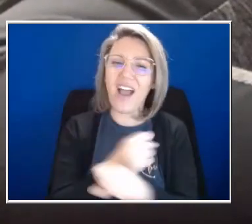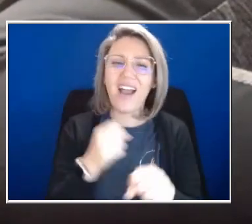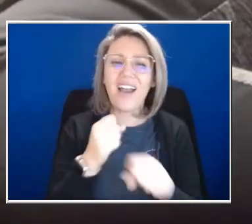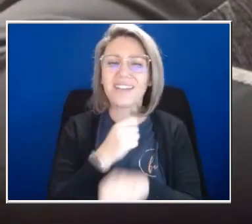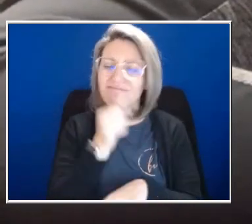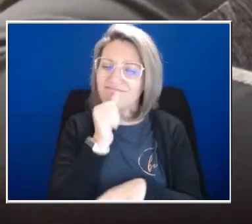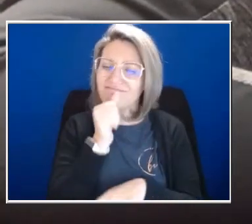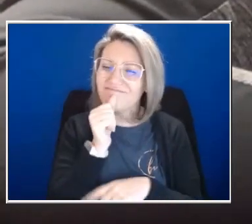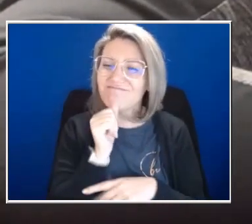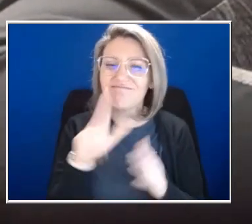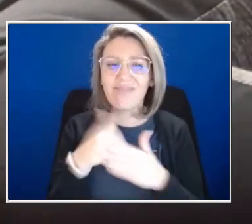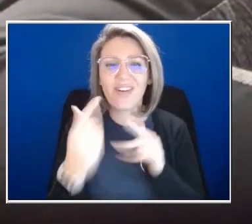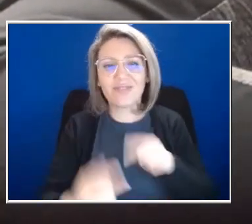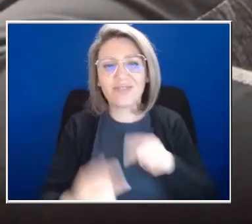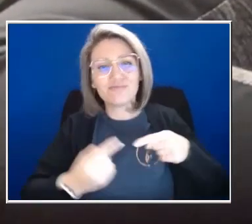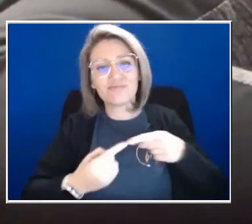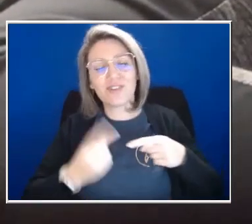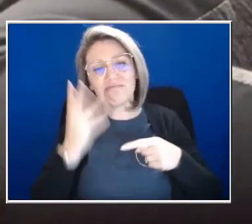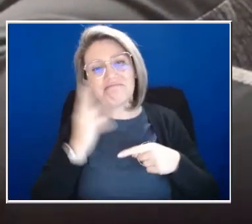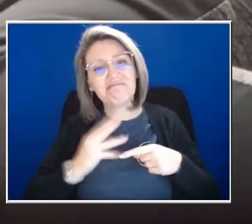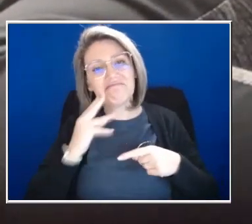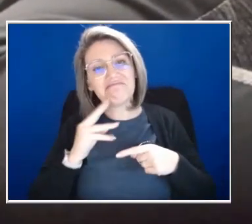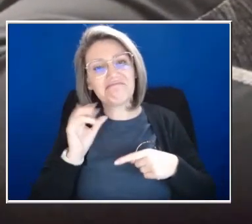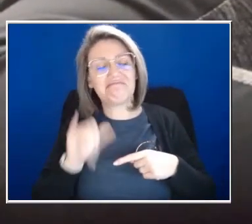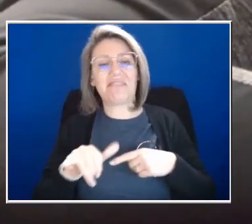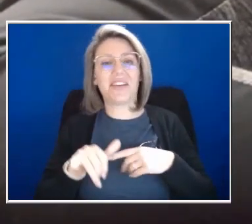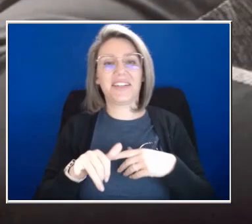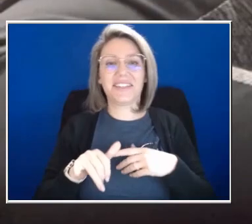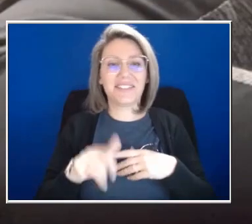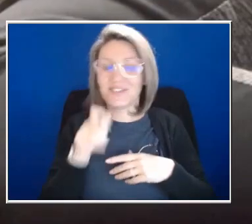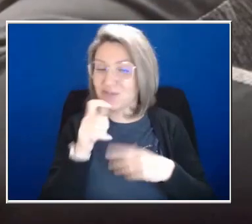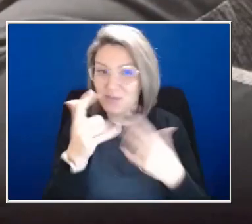struggles that I went through that don't wait.